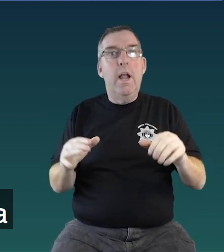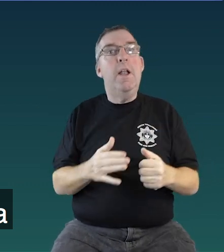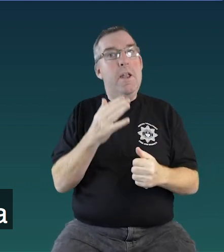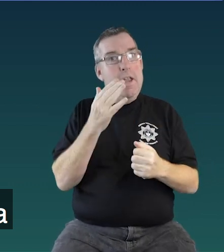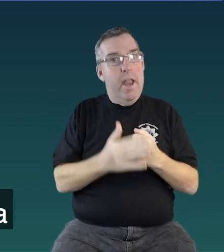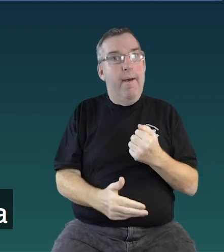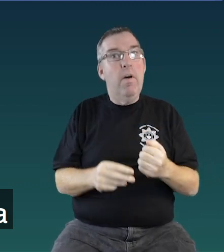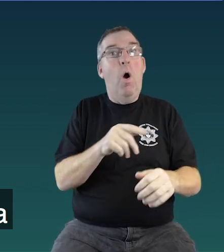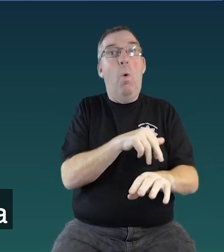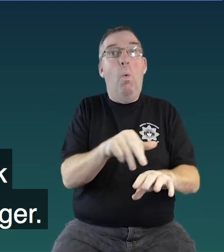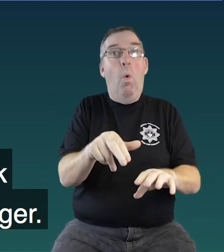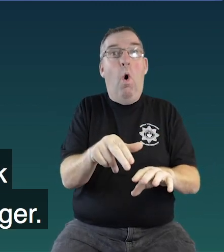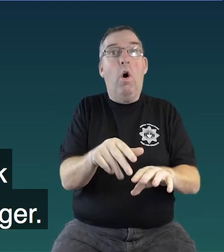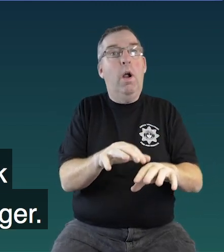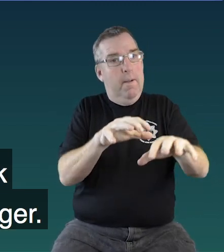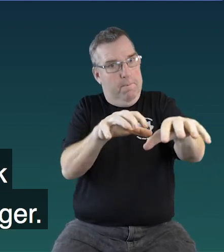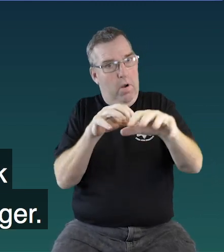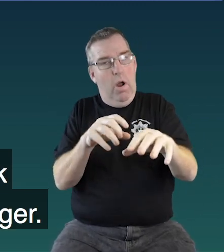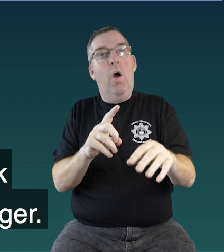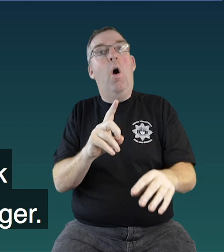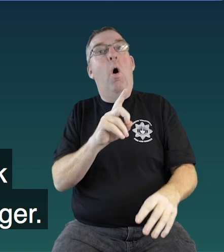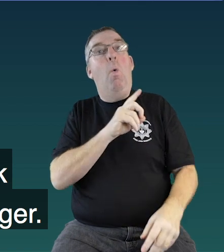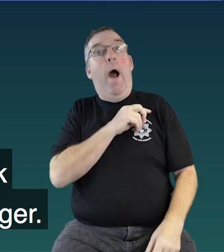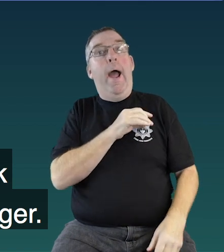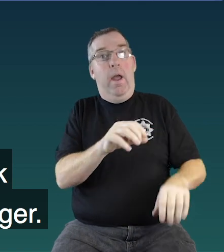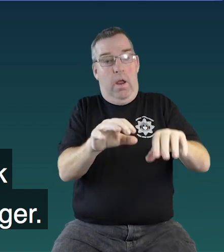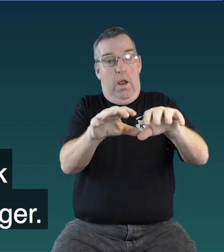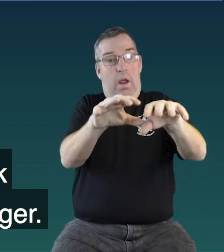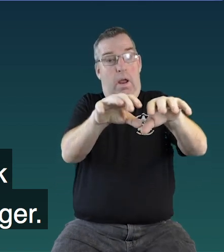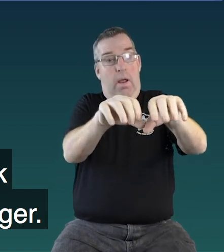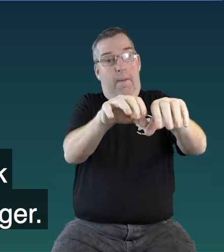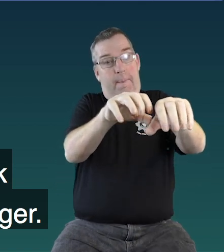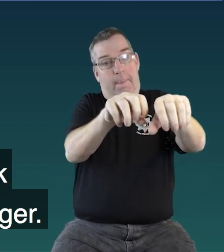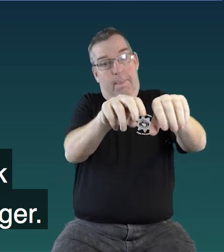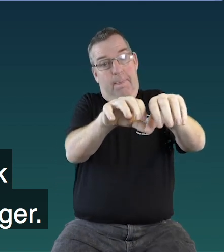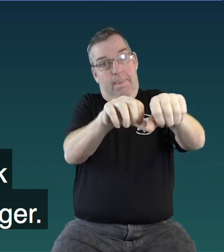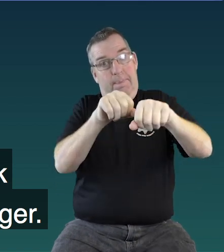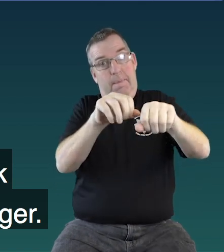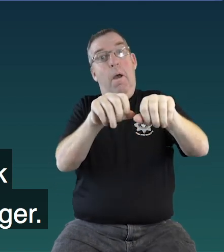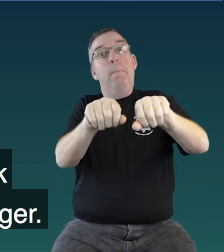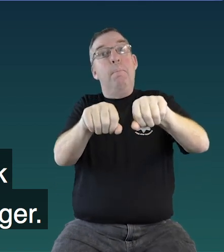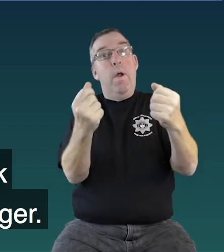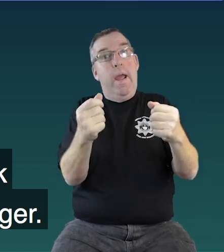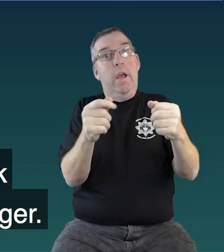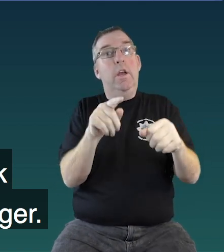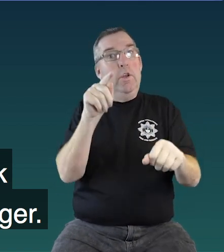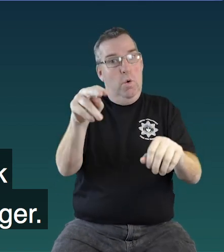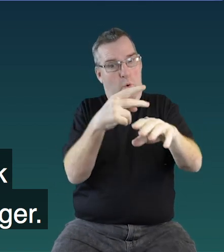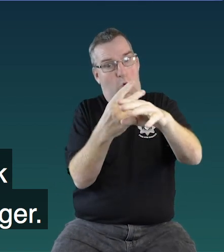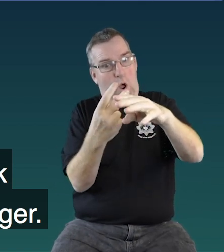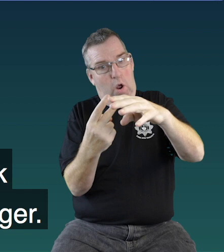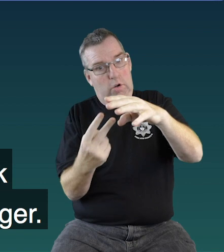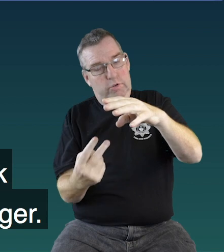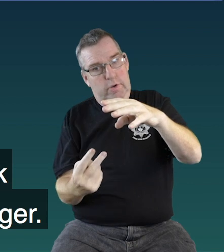do is try and walk on a frozen lake or pond. You could get stuck in the ice-cold water and be in